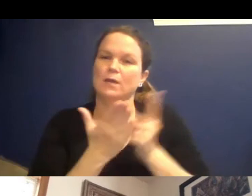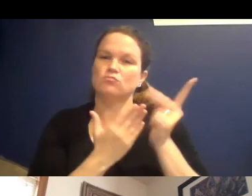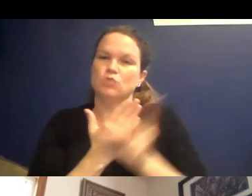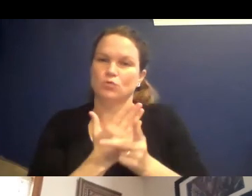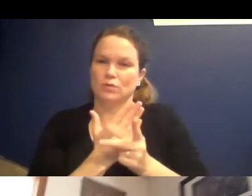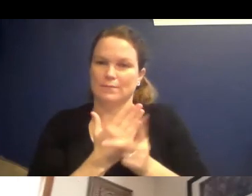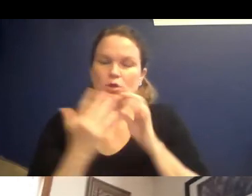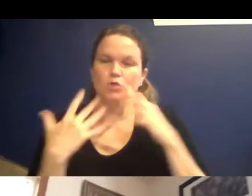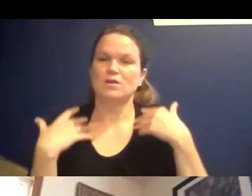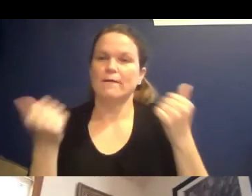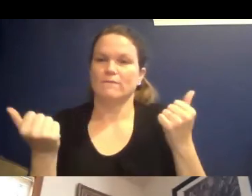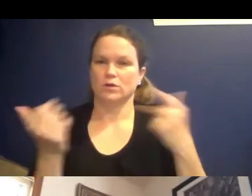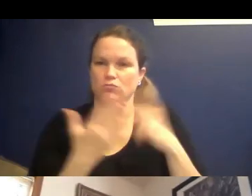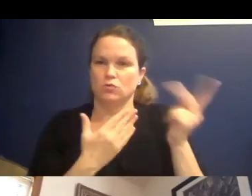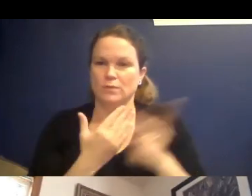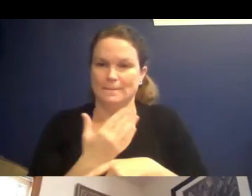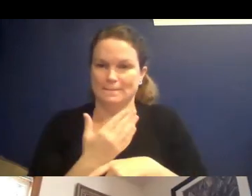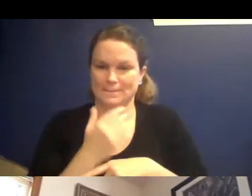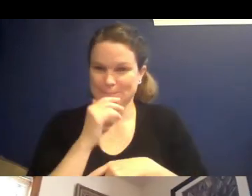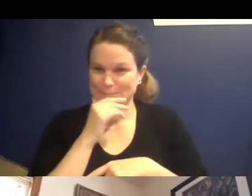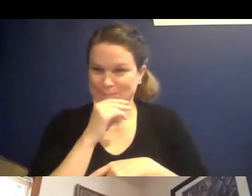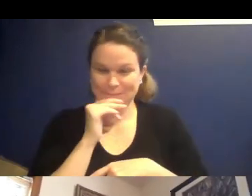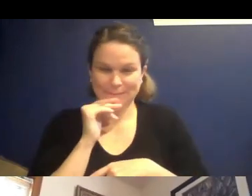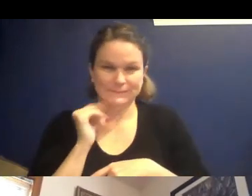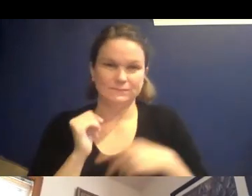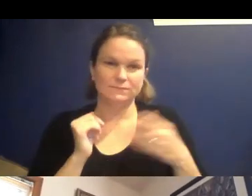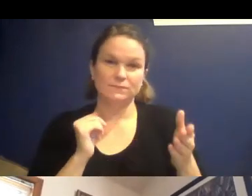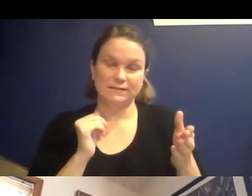recovery program. And this is a